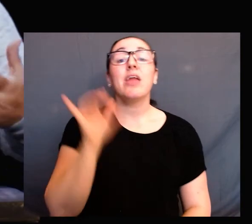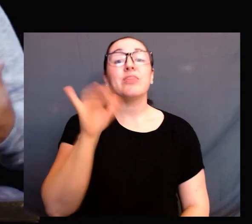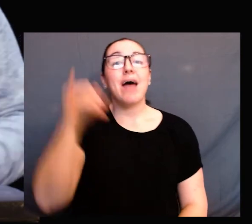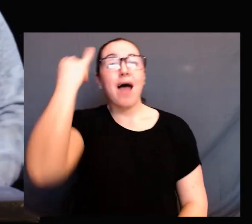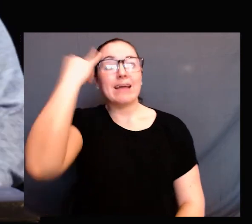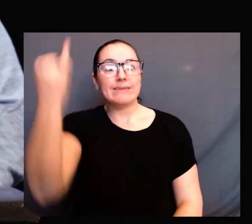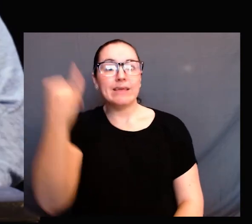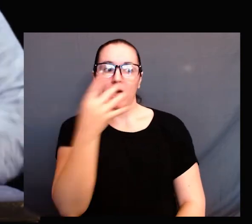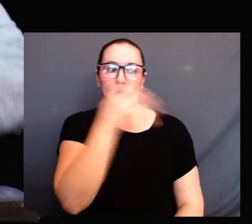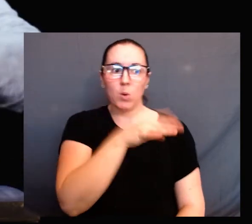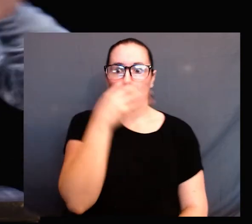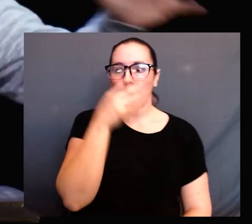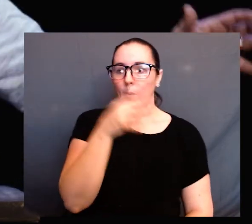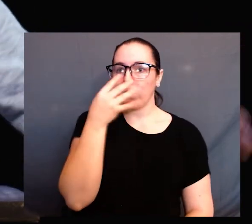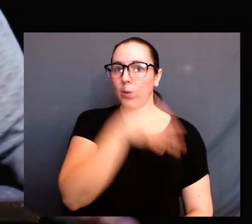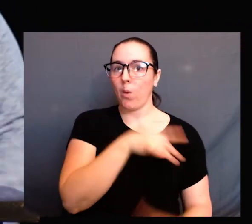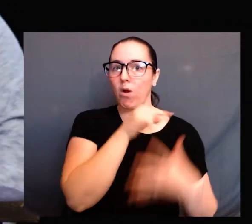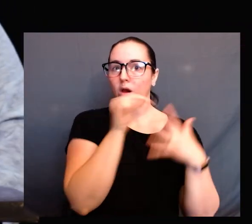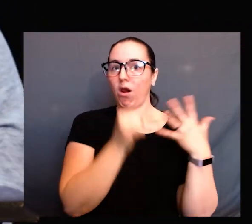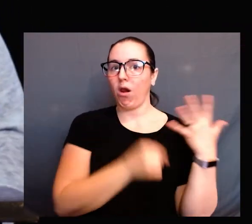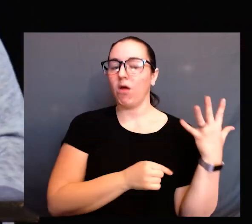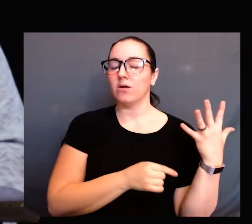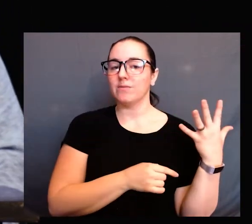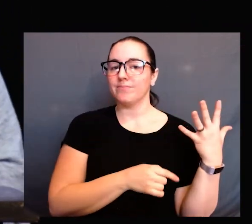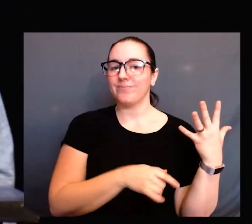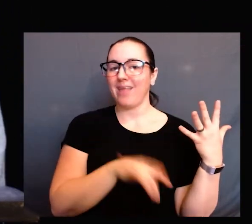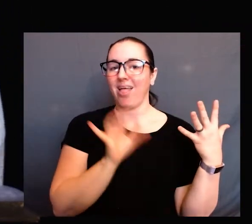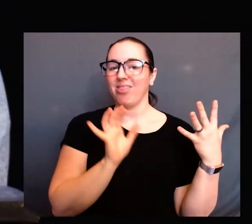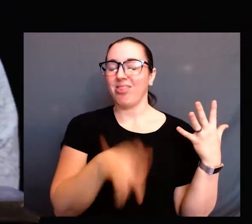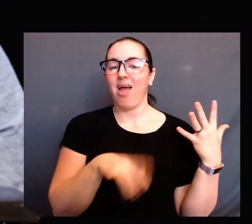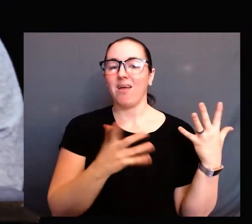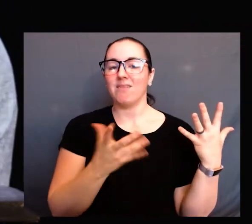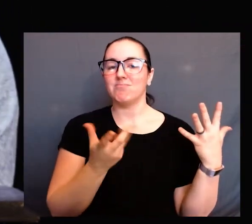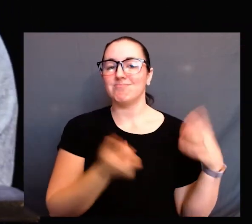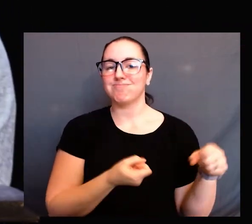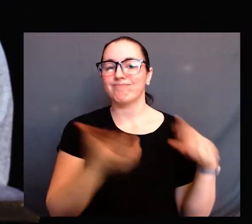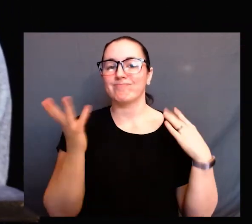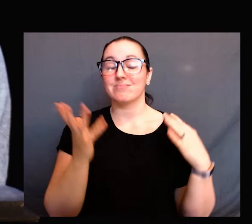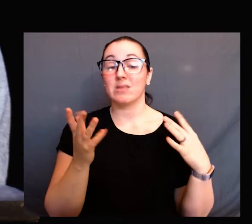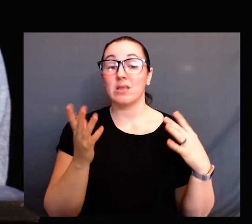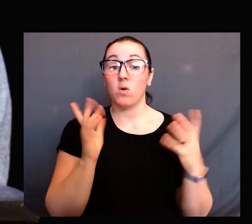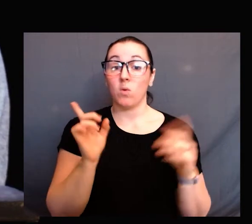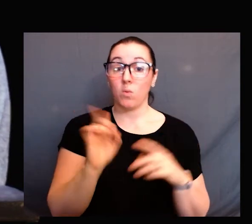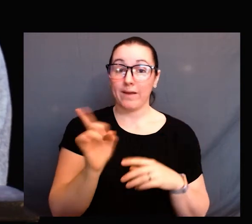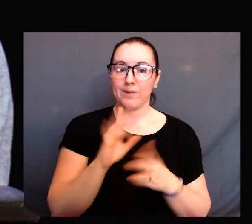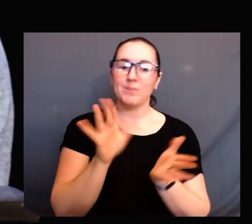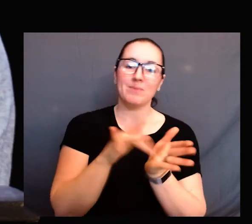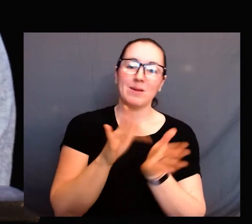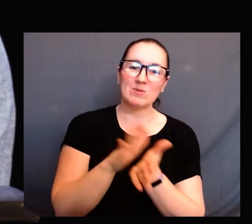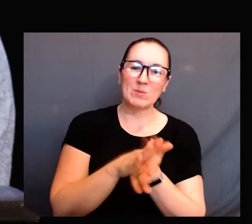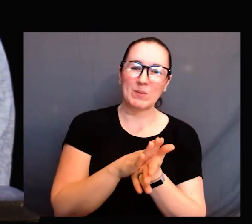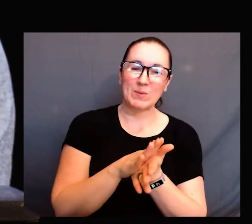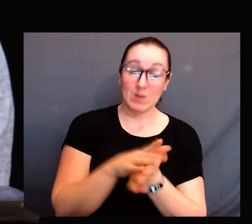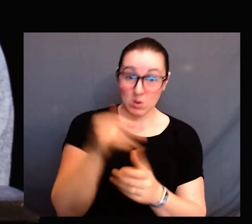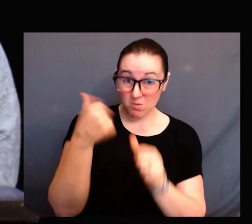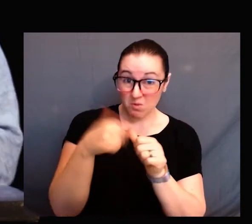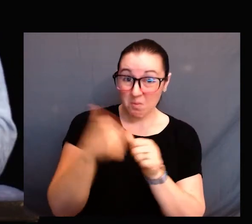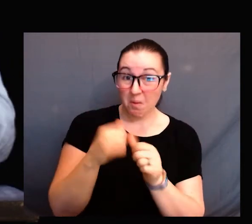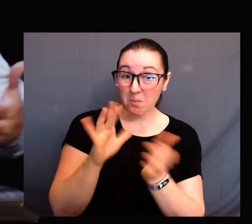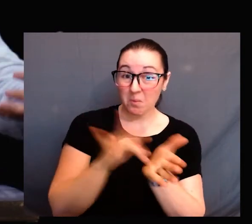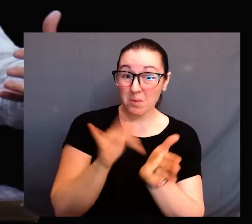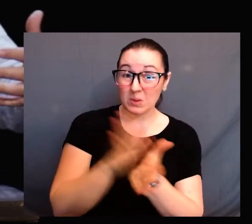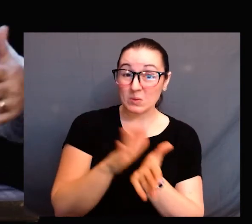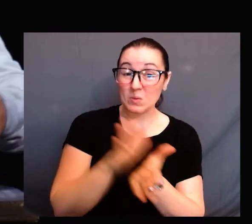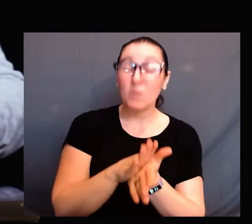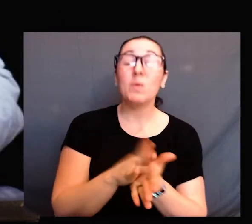And this idea of ignoring what you see, that kind of went out the window in middle school. I mean, remember when